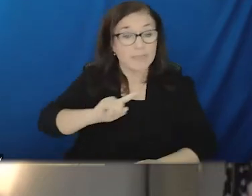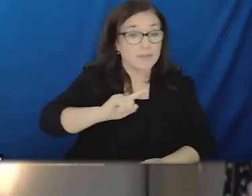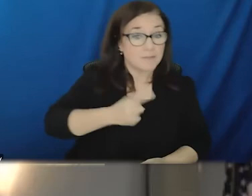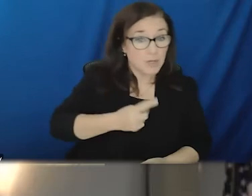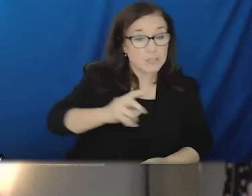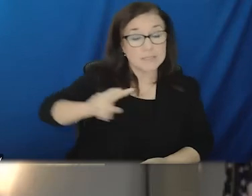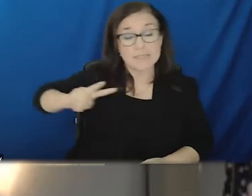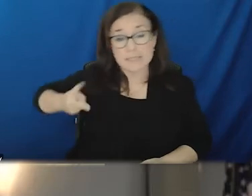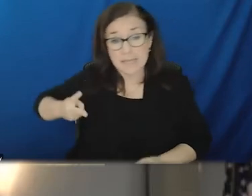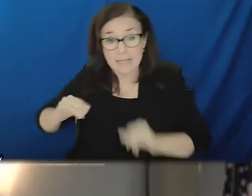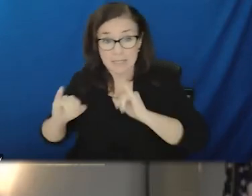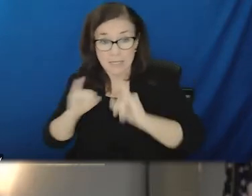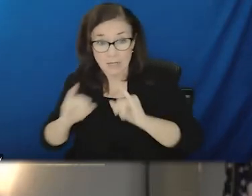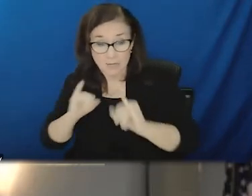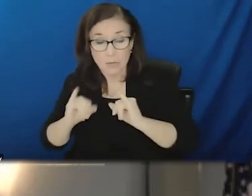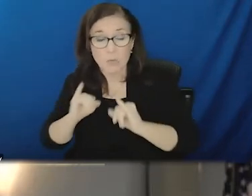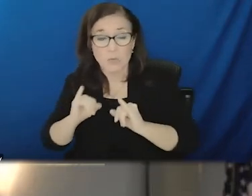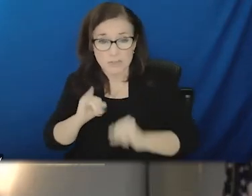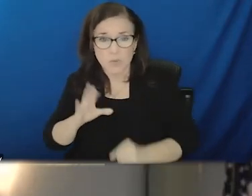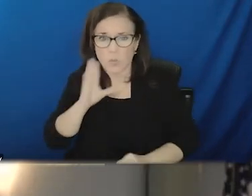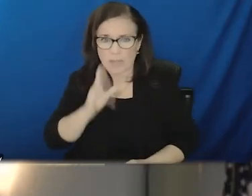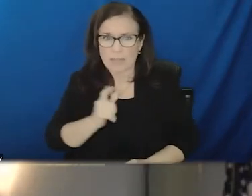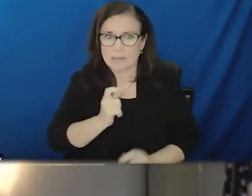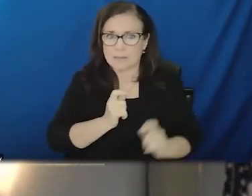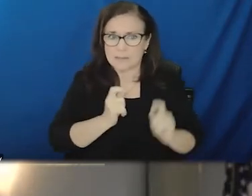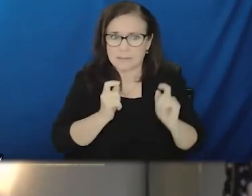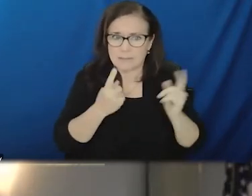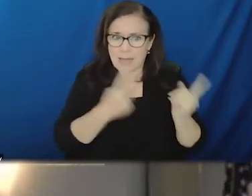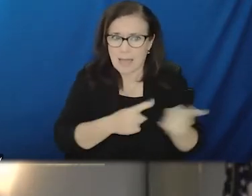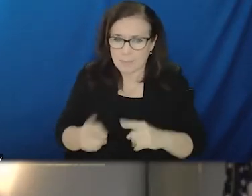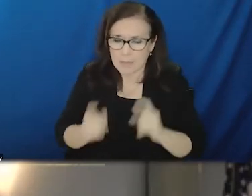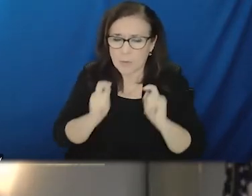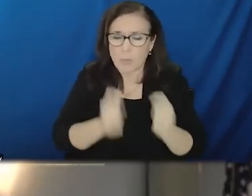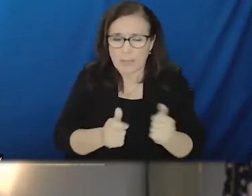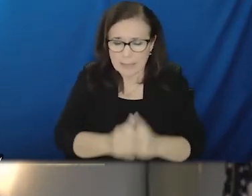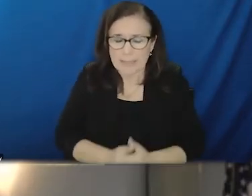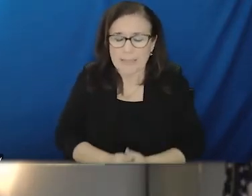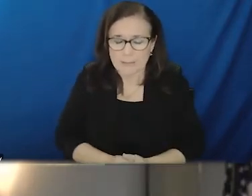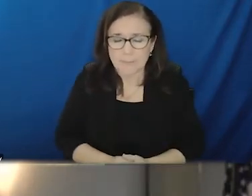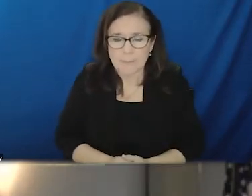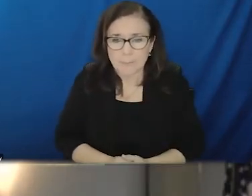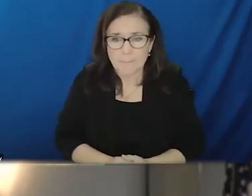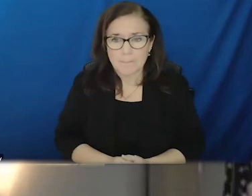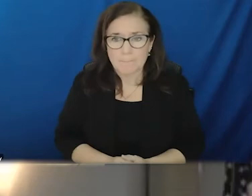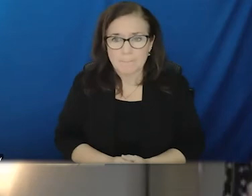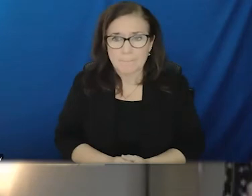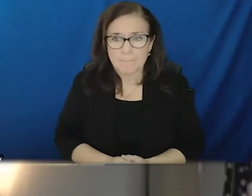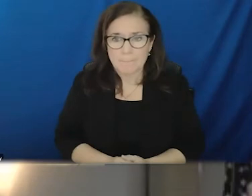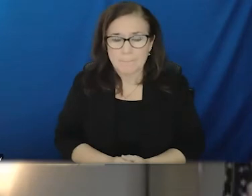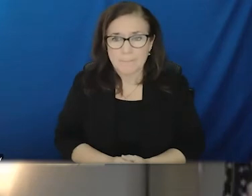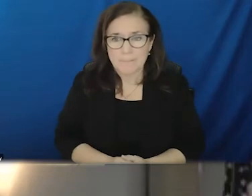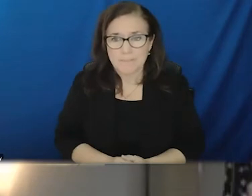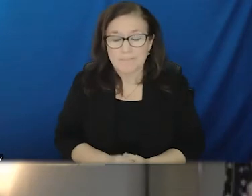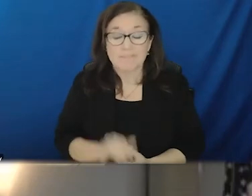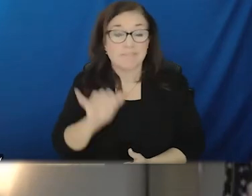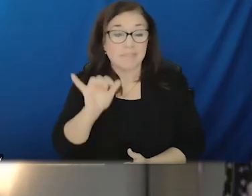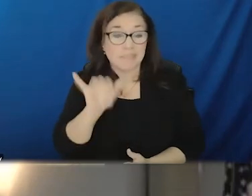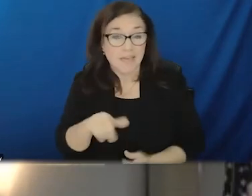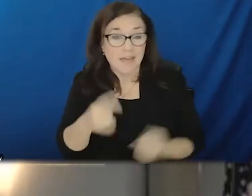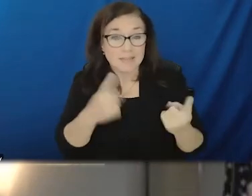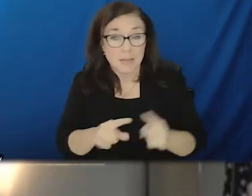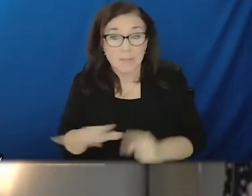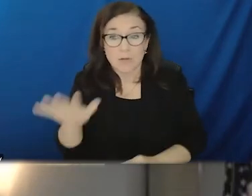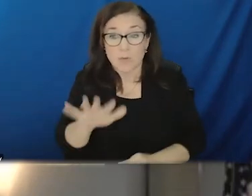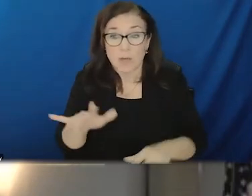We'll be turning those around rather quickly, as you notice where that is. And that's also around the time of the